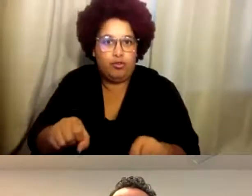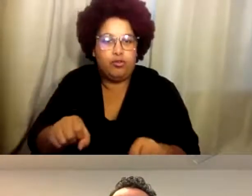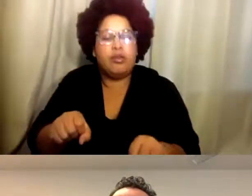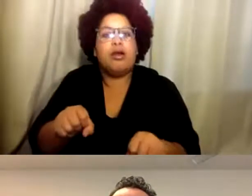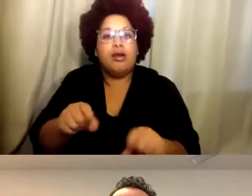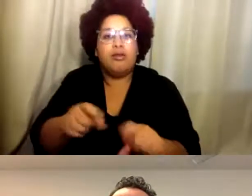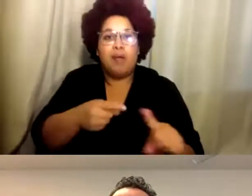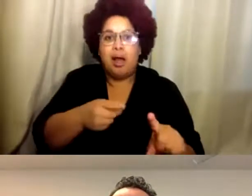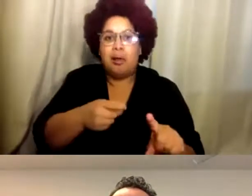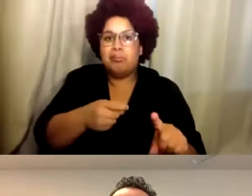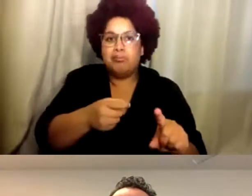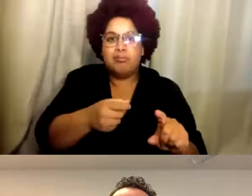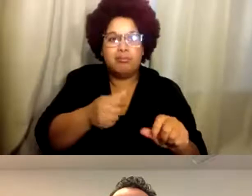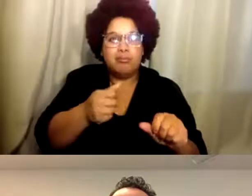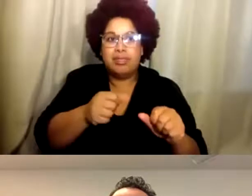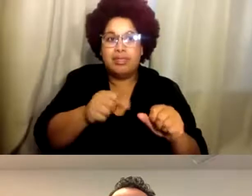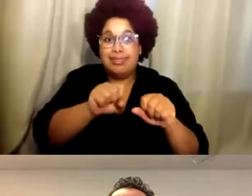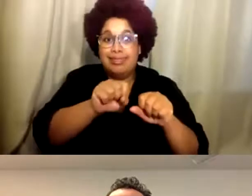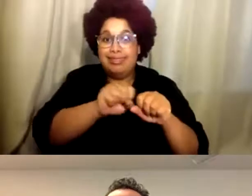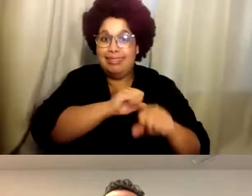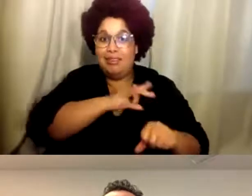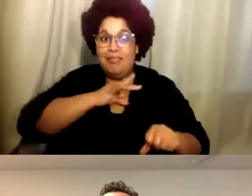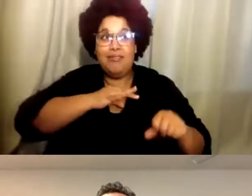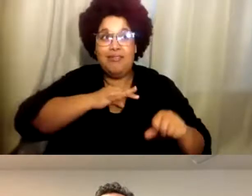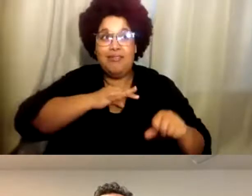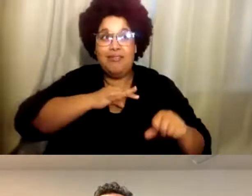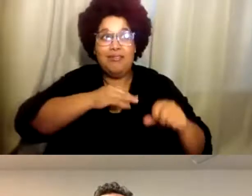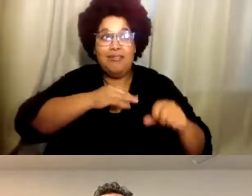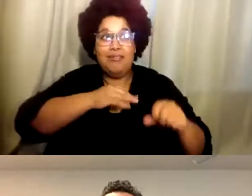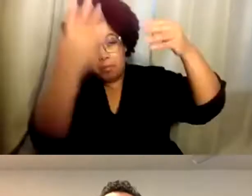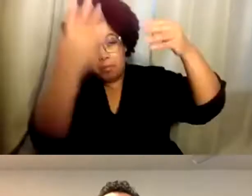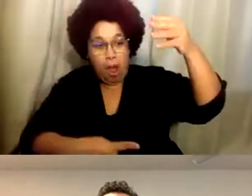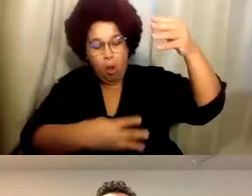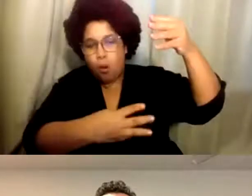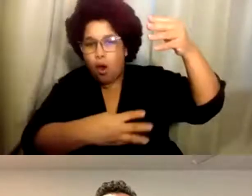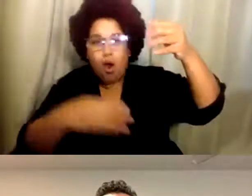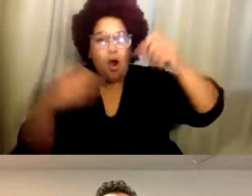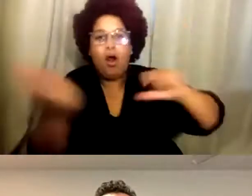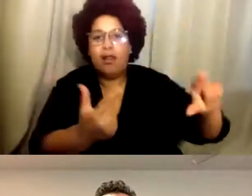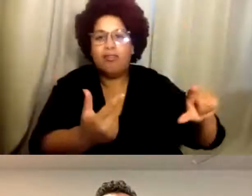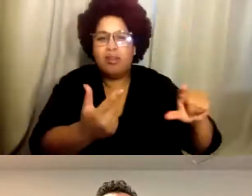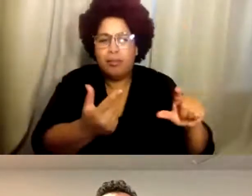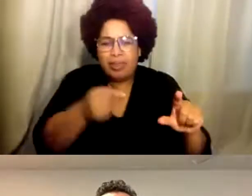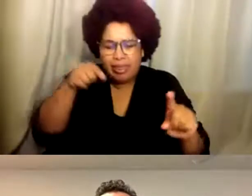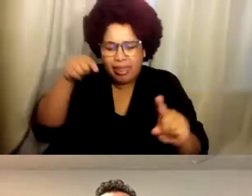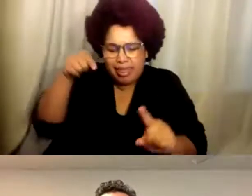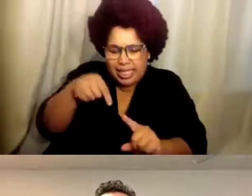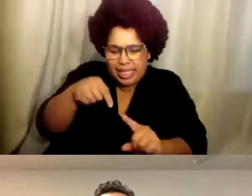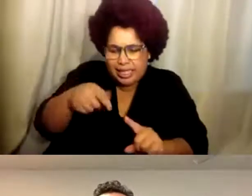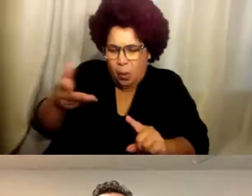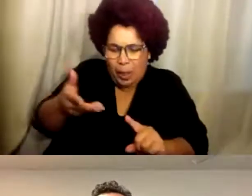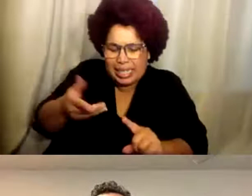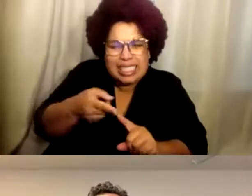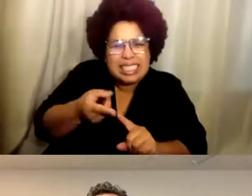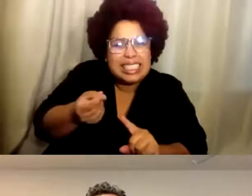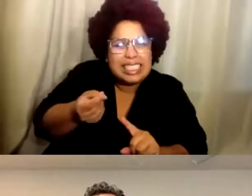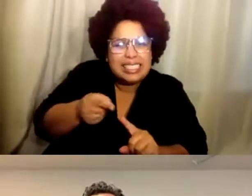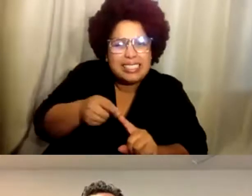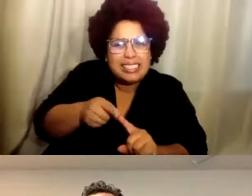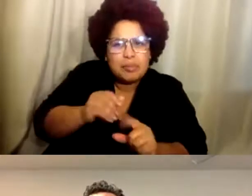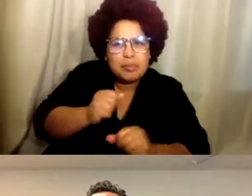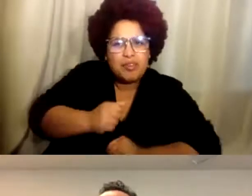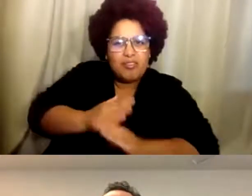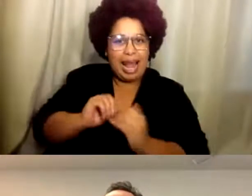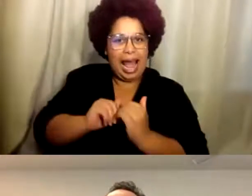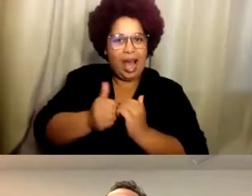my staffing on what exactly is this and how can we prevent it? And if it did encounter us, how can we